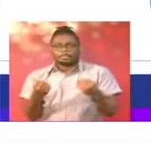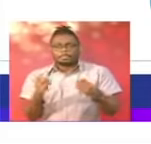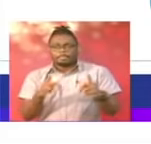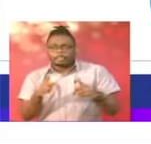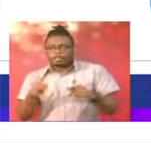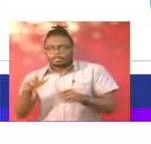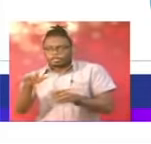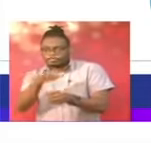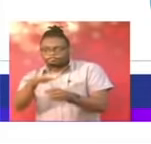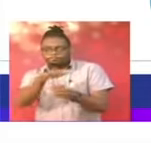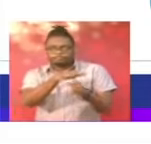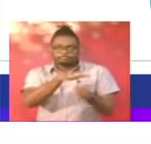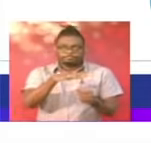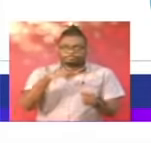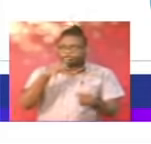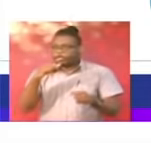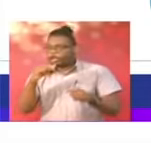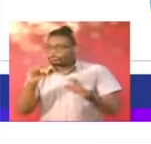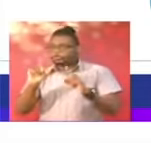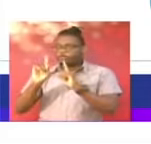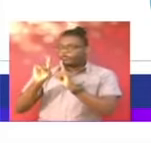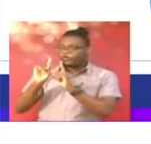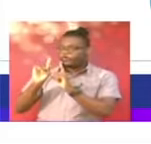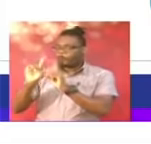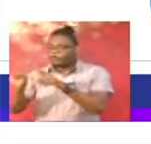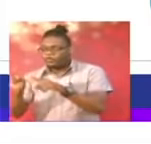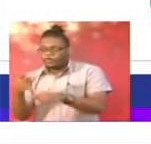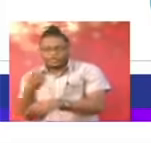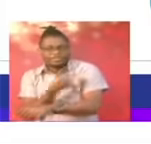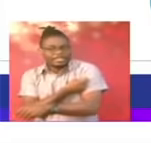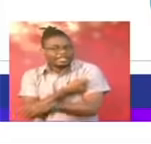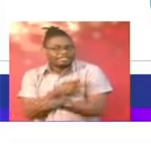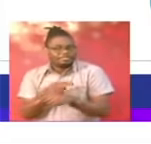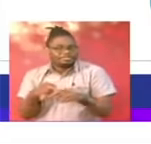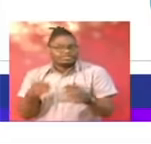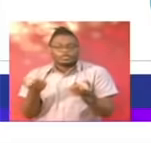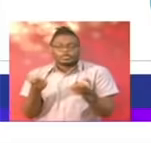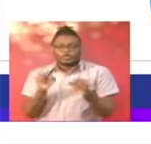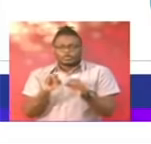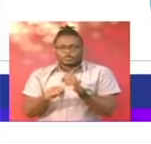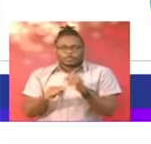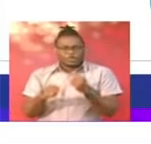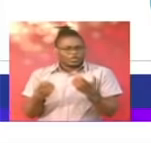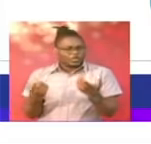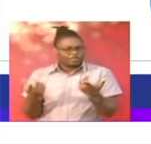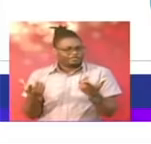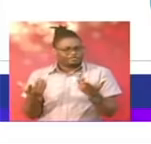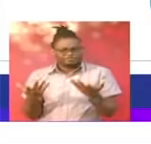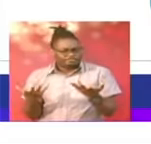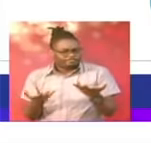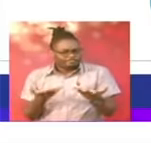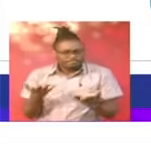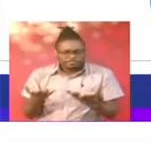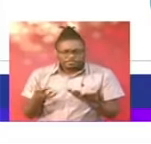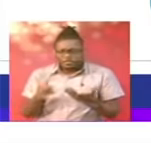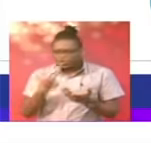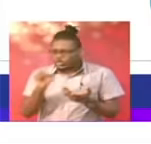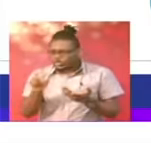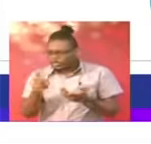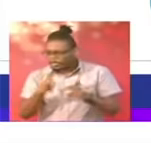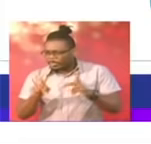So would the country by chance be nearing that threshold of persons who would want to be vaccinated